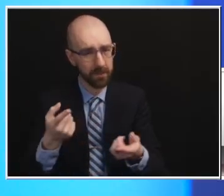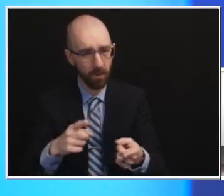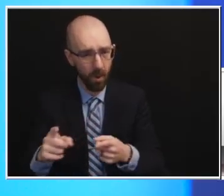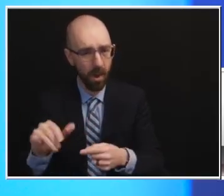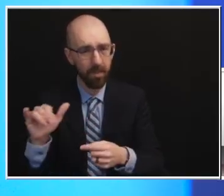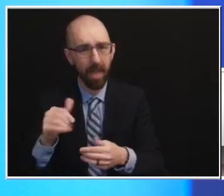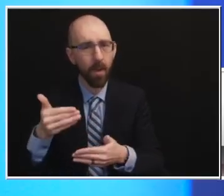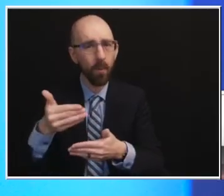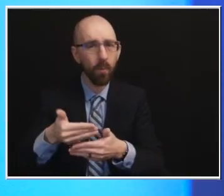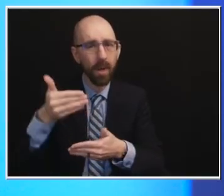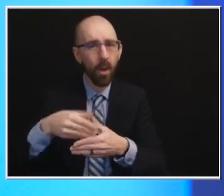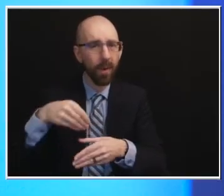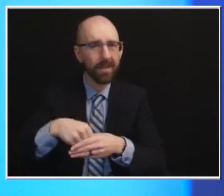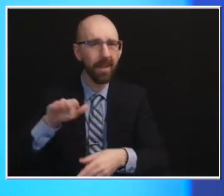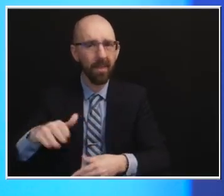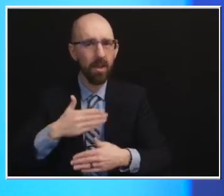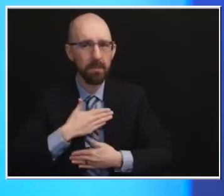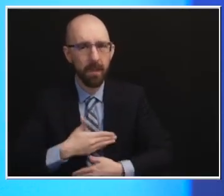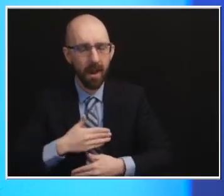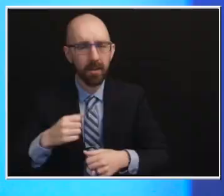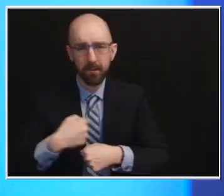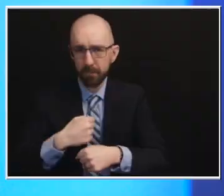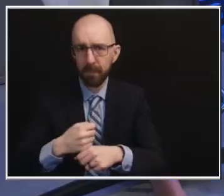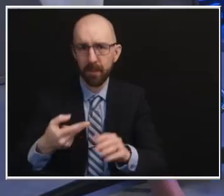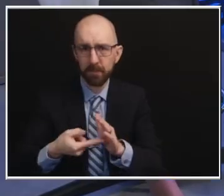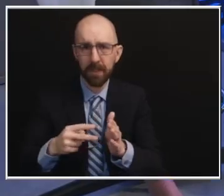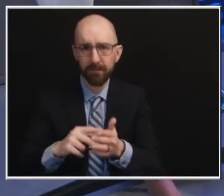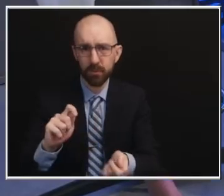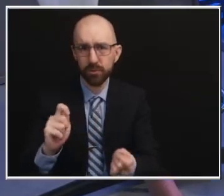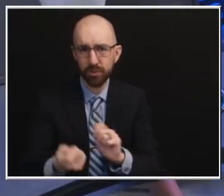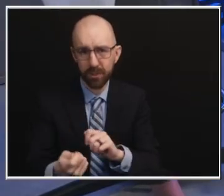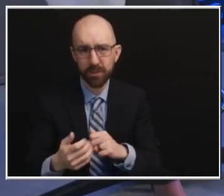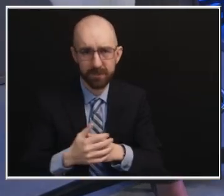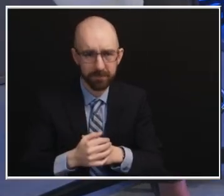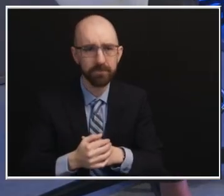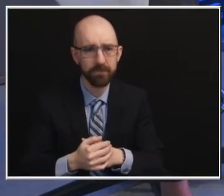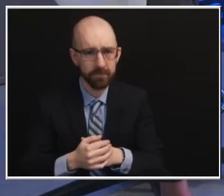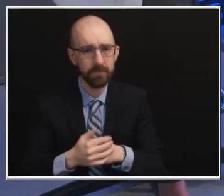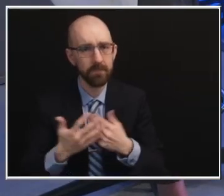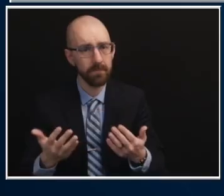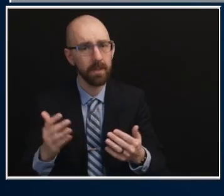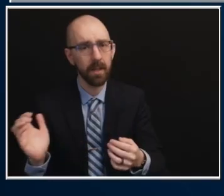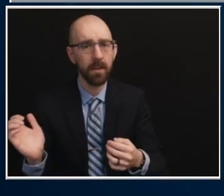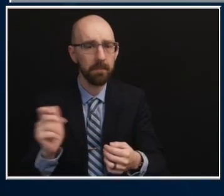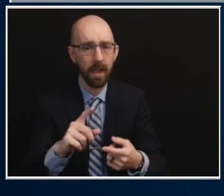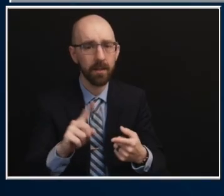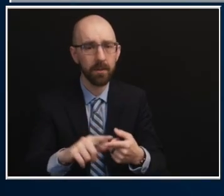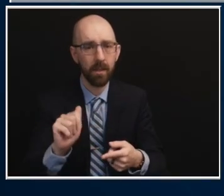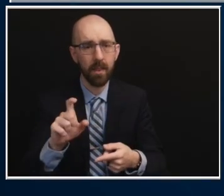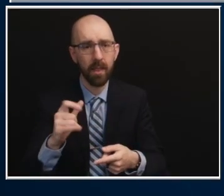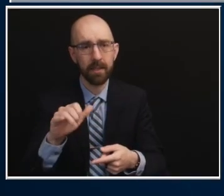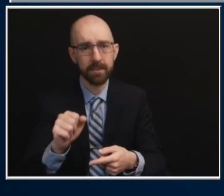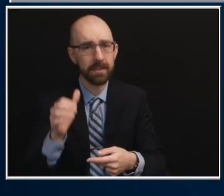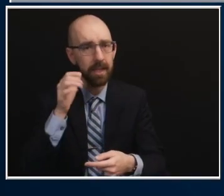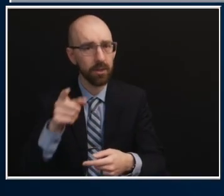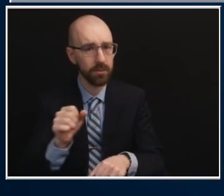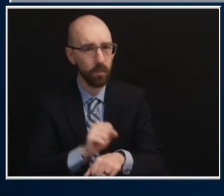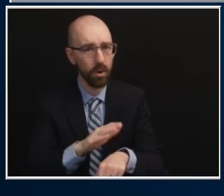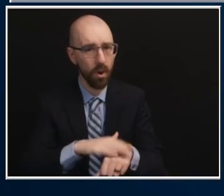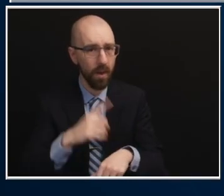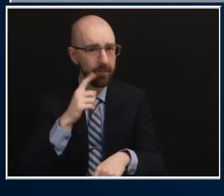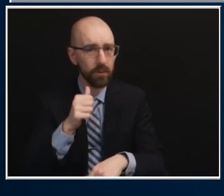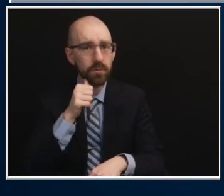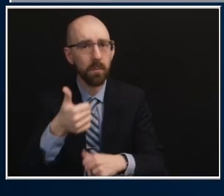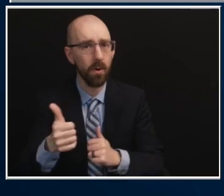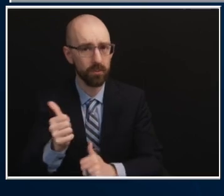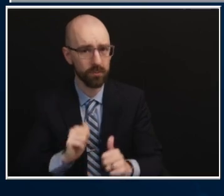of their body, and make those meaningful changes. Mm-hmm. Right. Well, let's get back to Alexis to hear what she's working on for tomorrow's show.